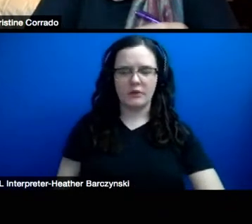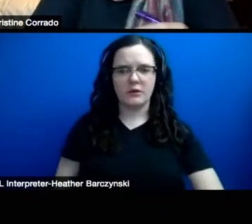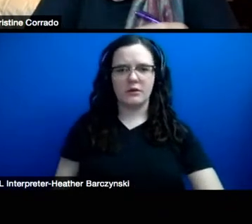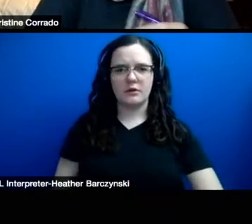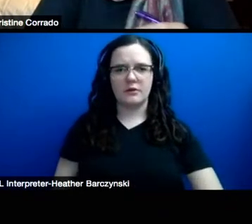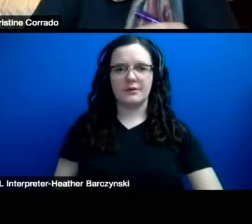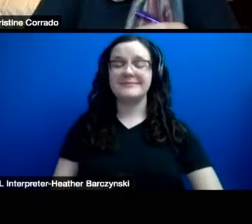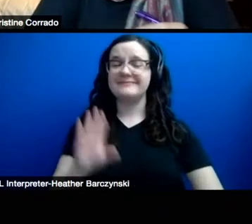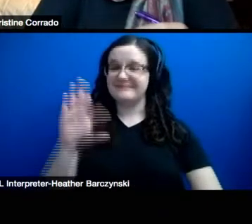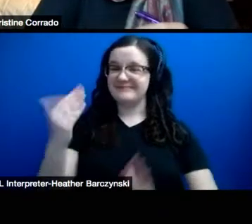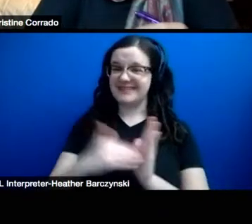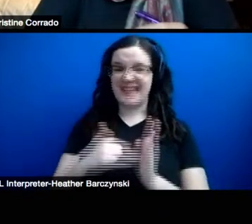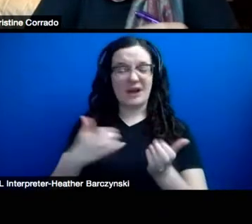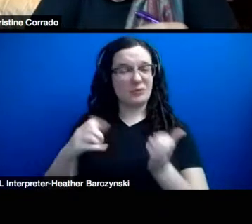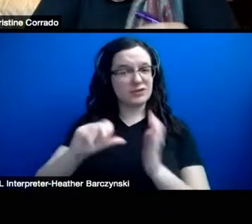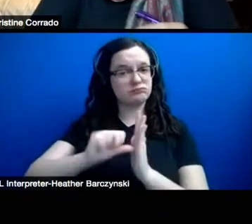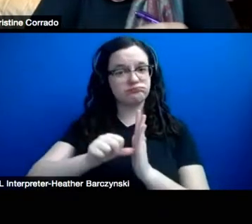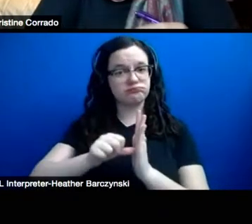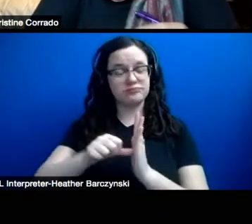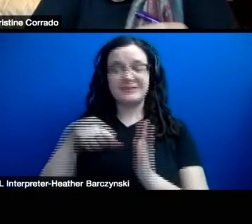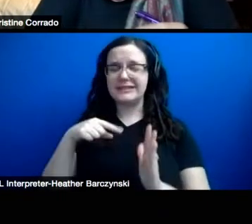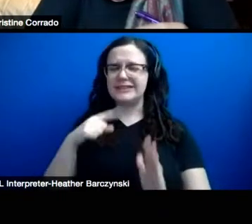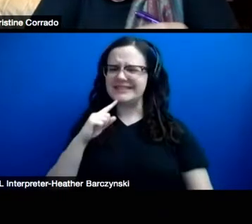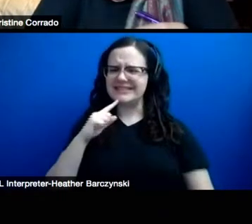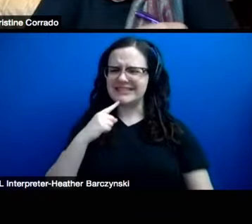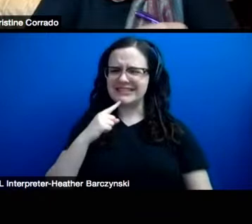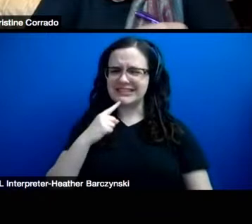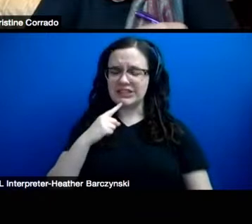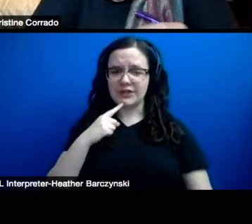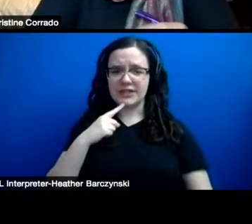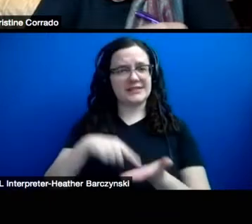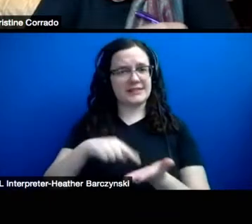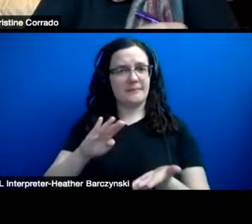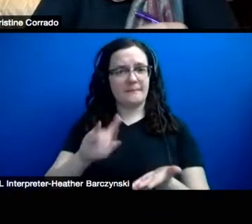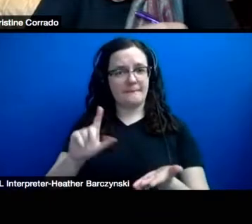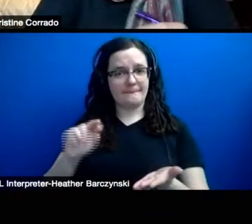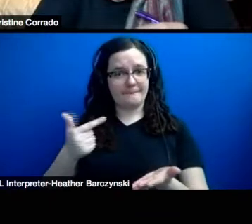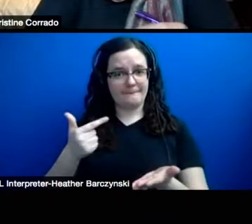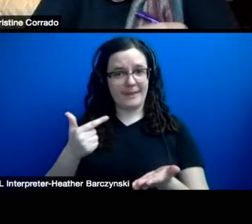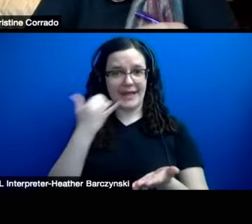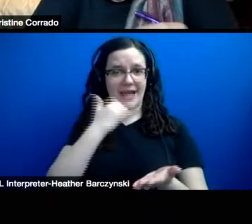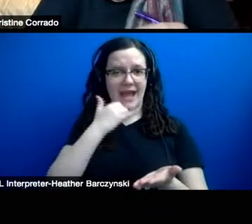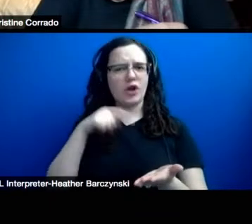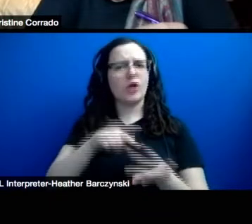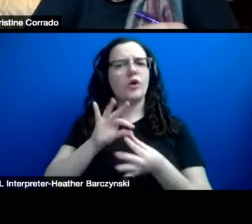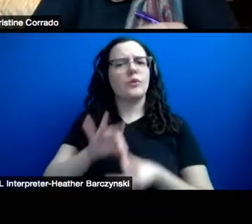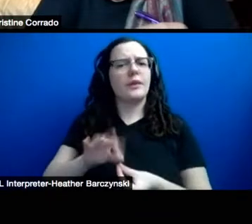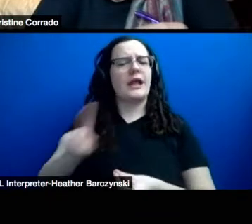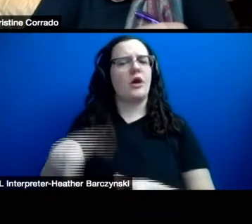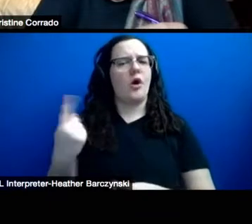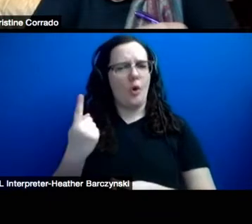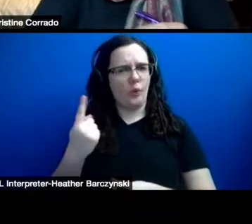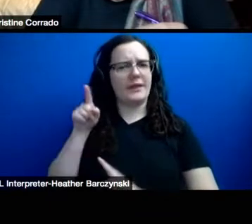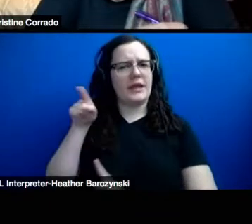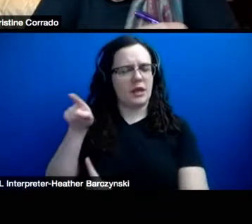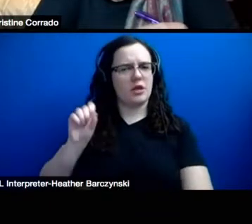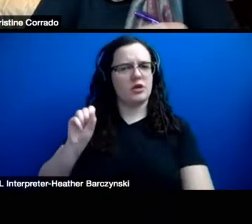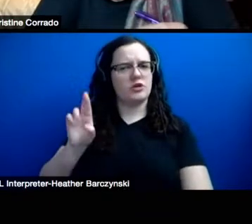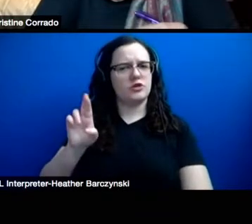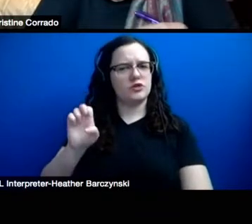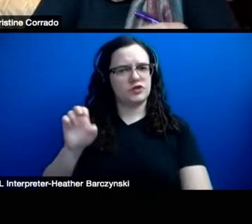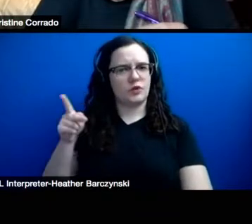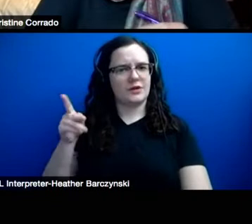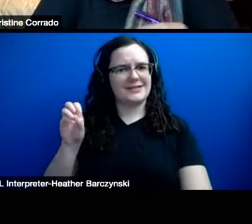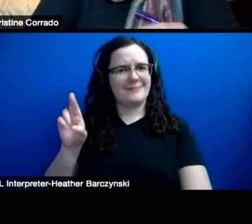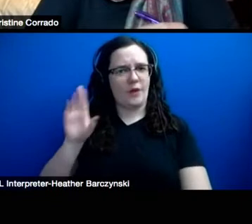stress these serious billing errors relate only to Source Power's community solar